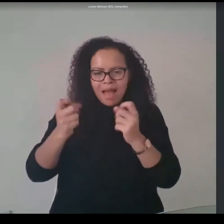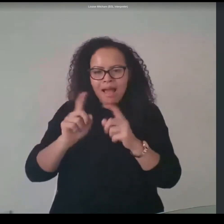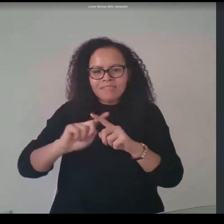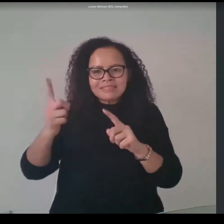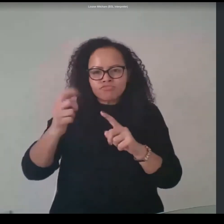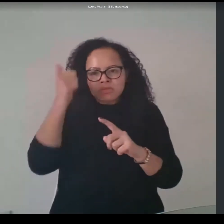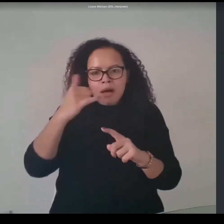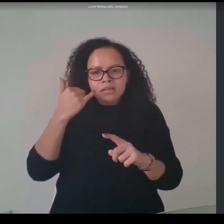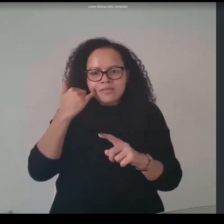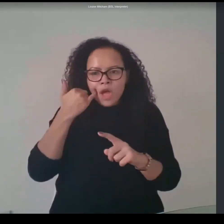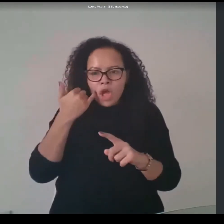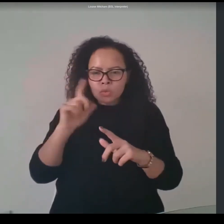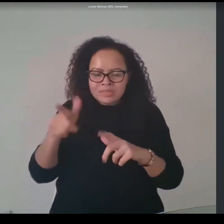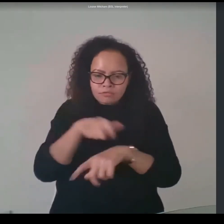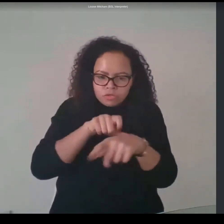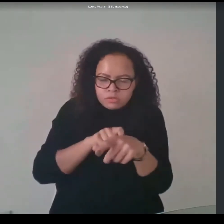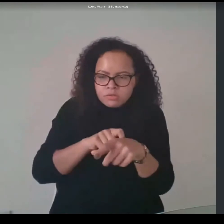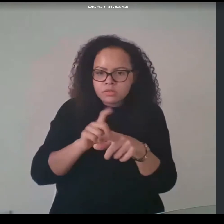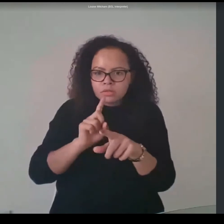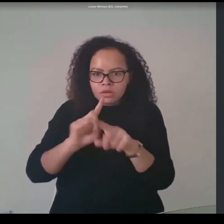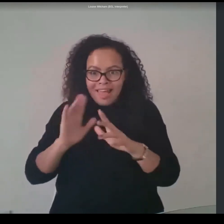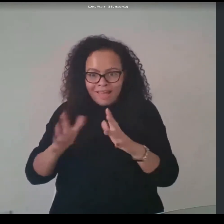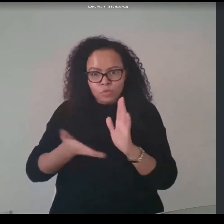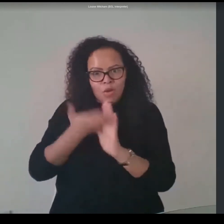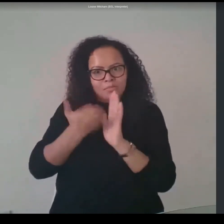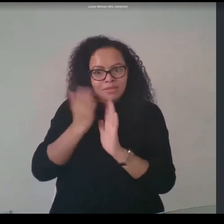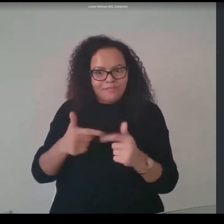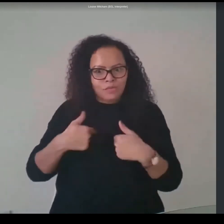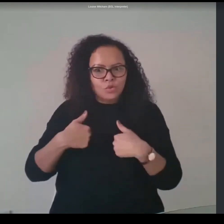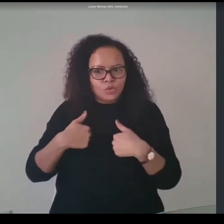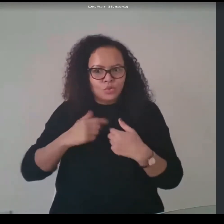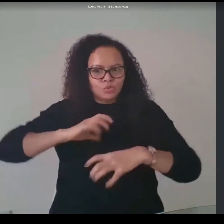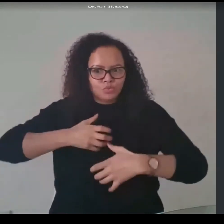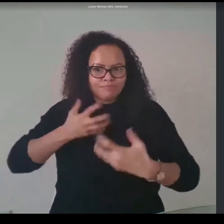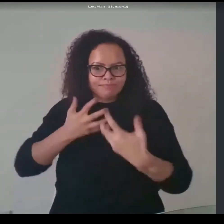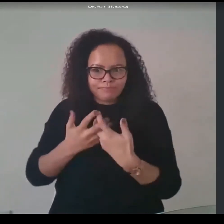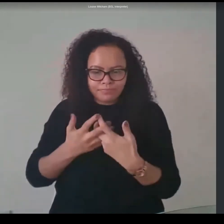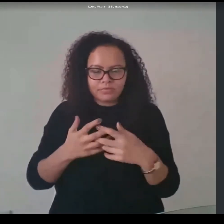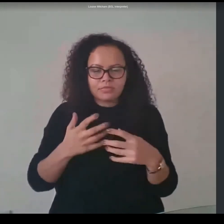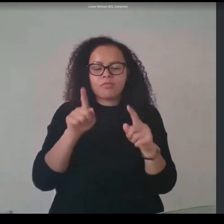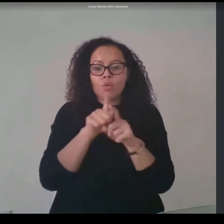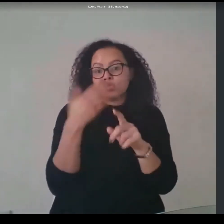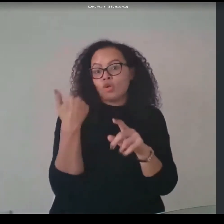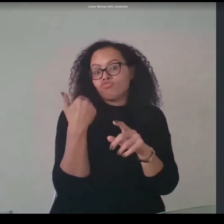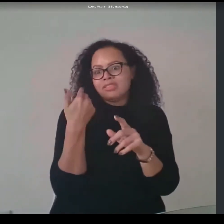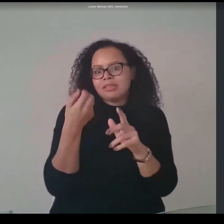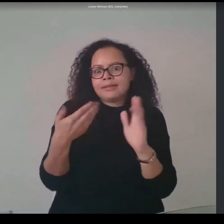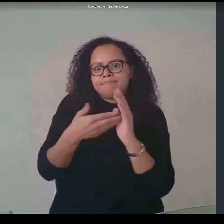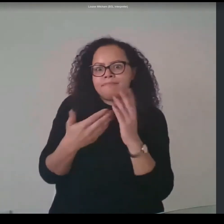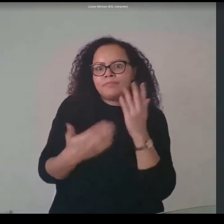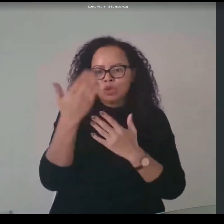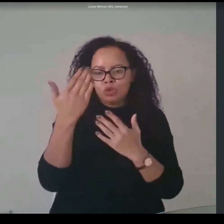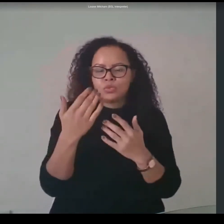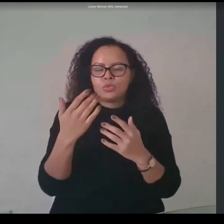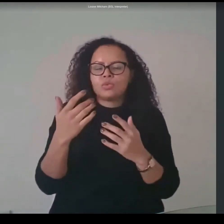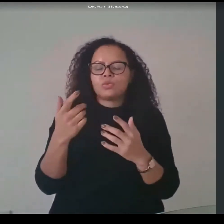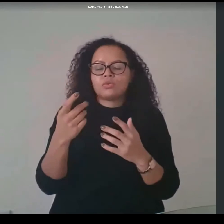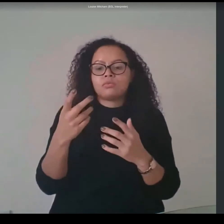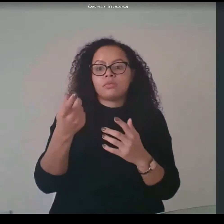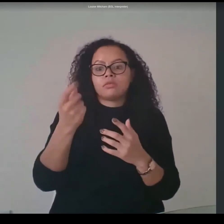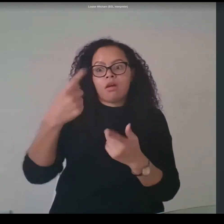constantly updating the platform. Another interesting stuff that we recently introduced, which was actually fed back to us as a result